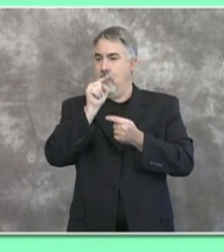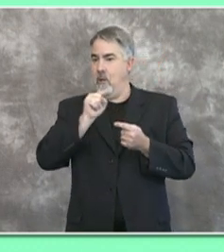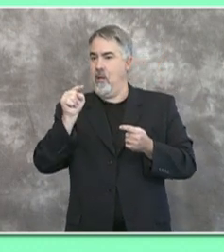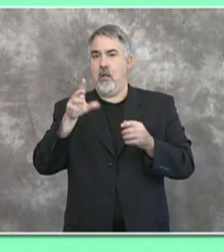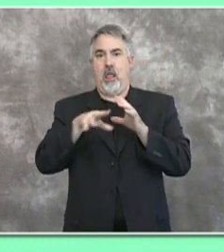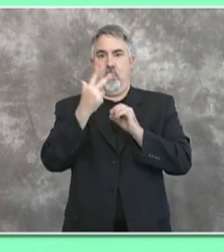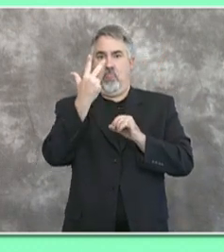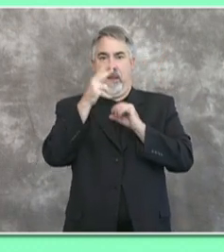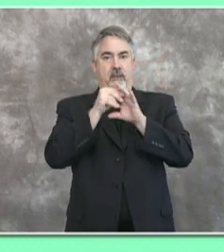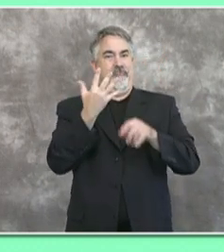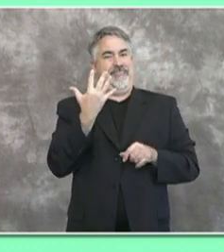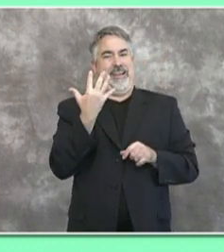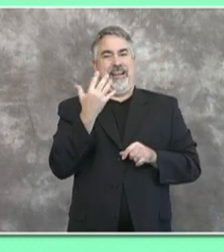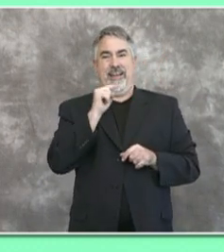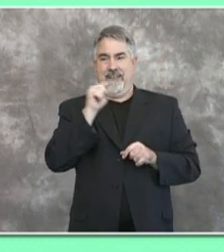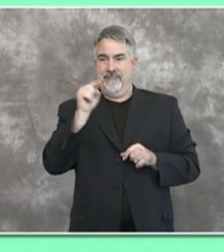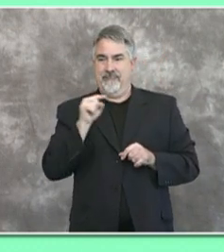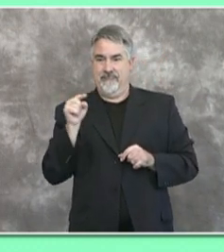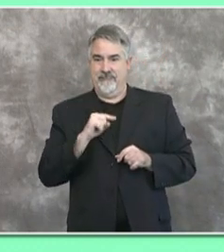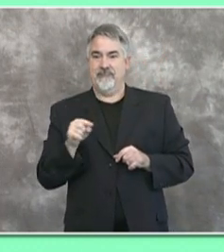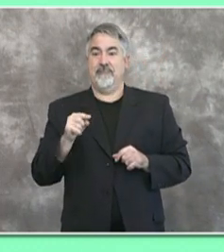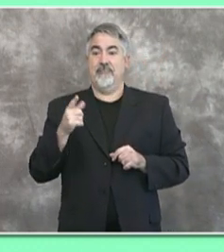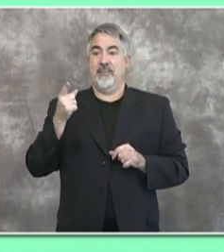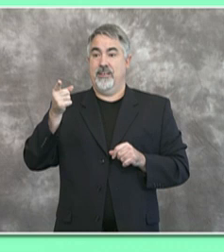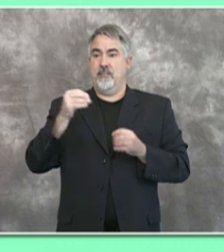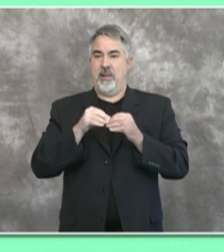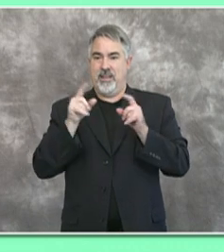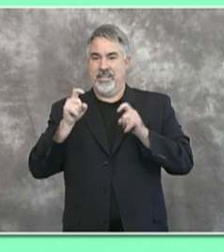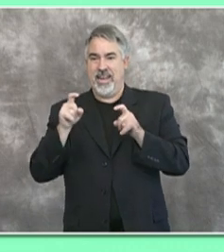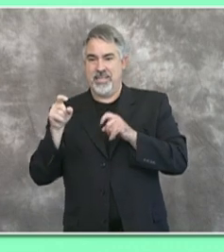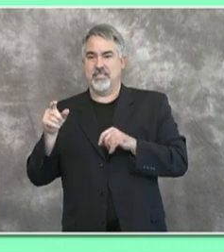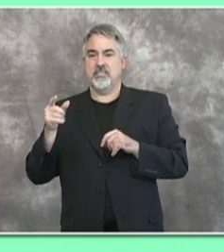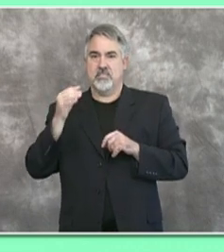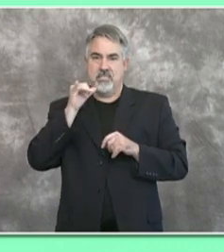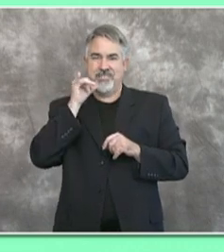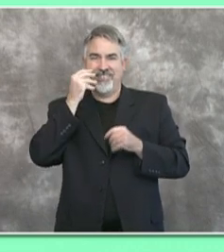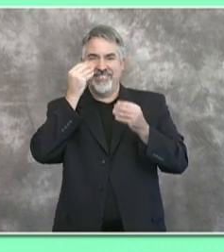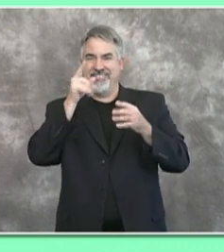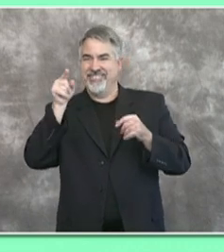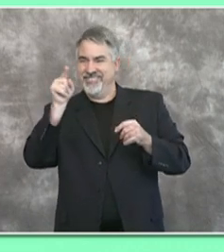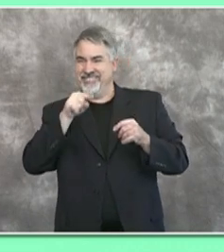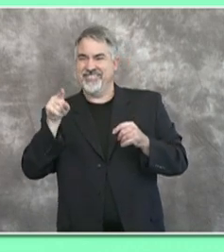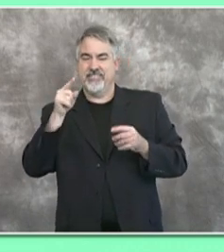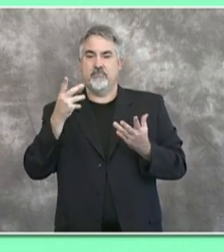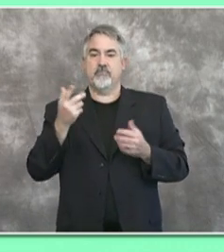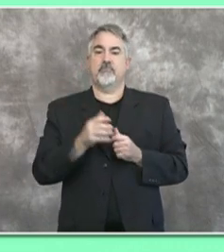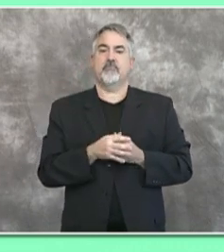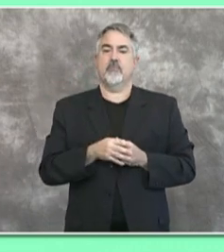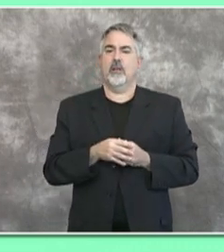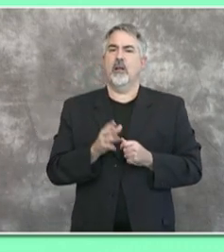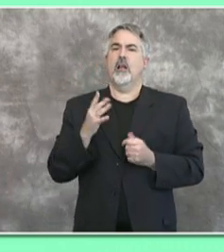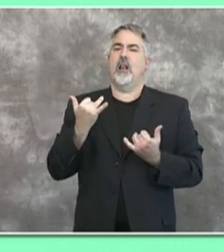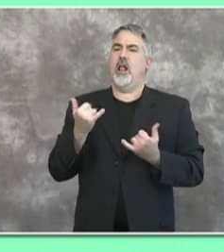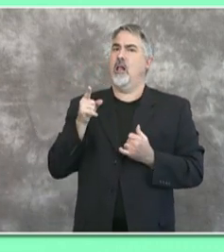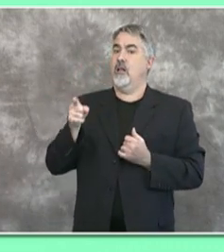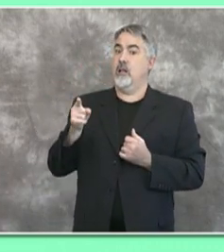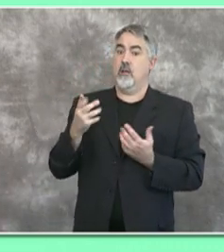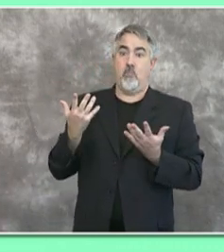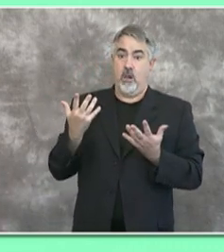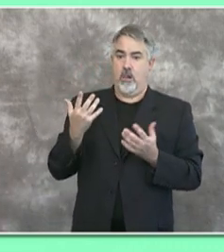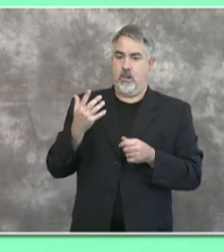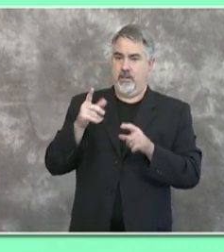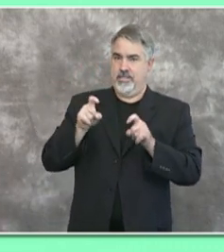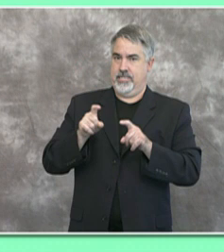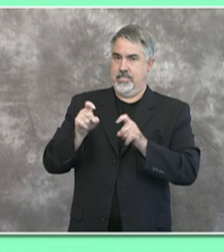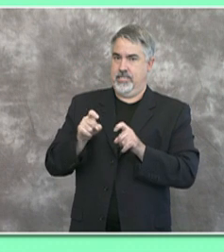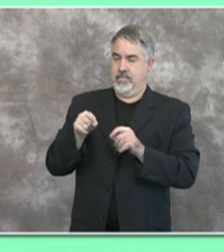information about testing, I provided that yesterday, and we talked about the metrics and activities related to testing. I also just